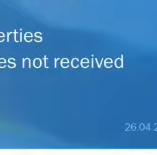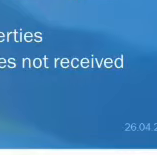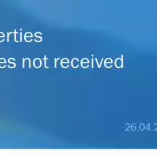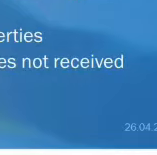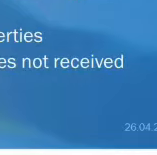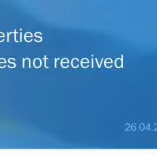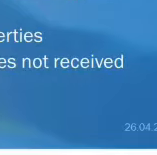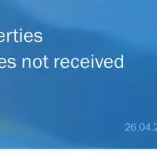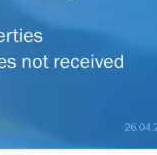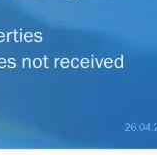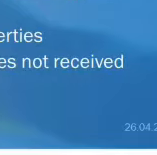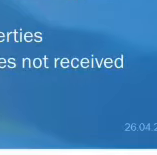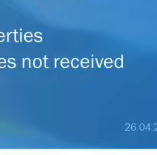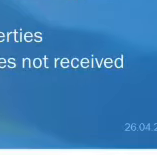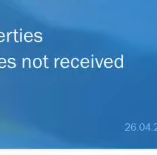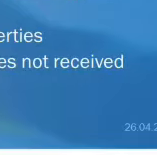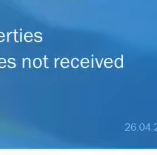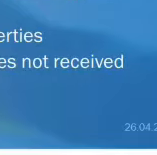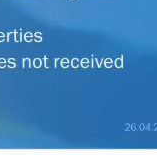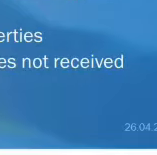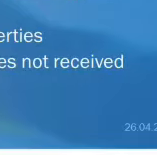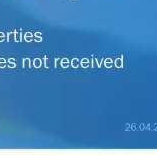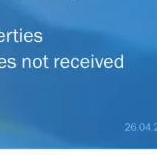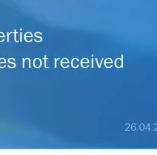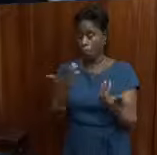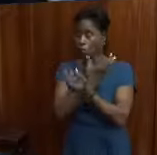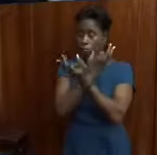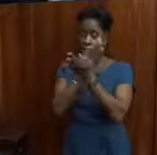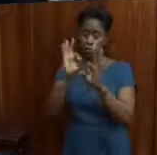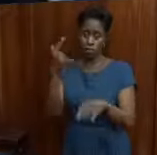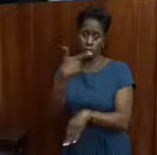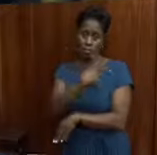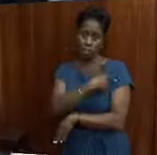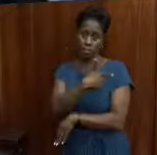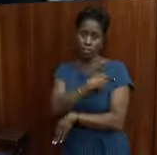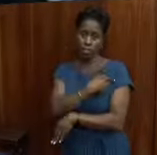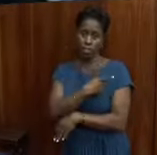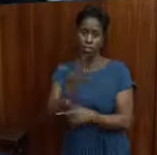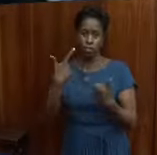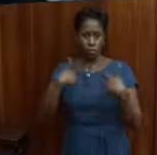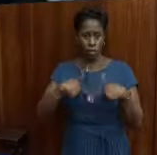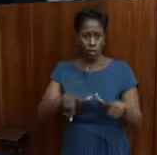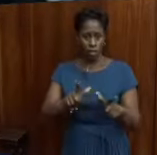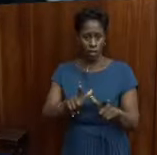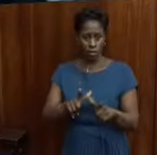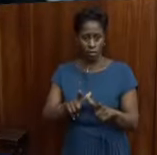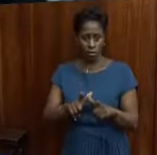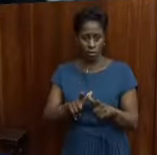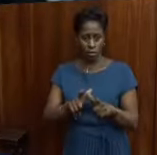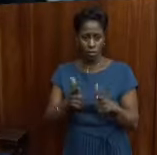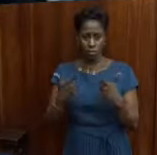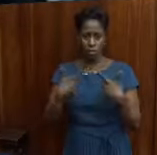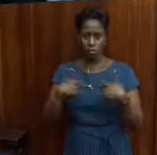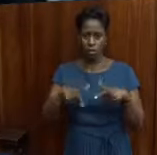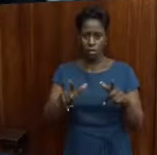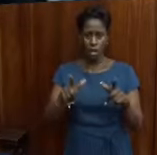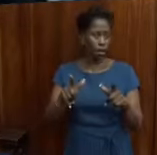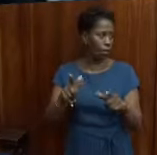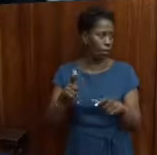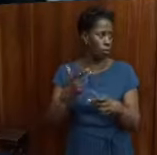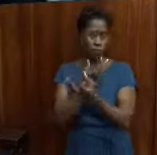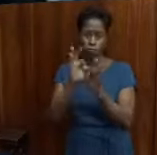pandemic, and the government provides free vaccines to allow the best chance for increased vaccine uptake. We continue